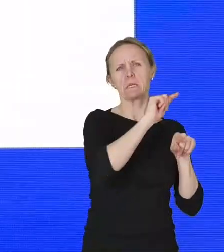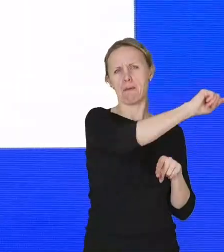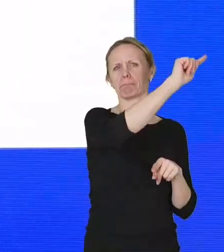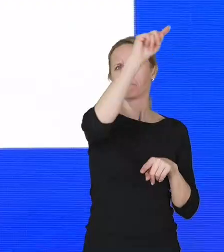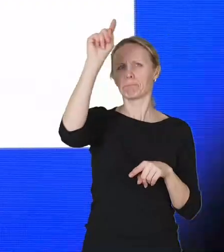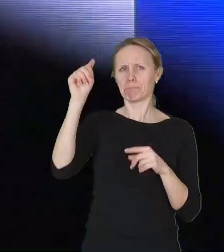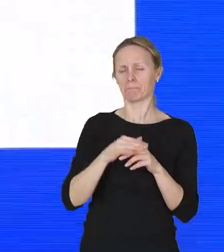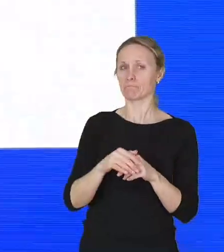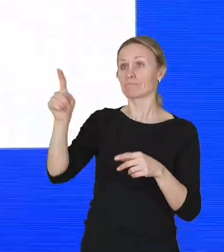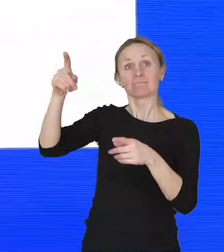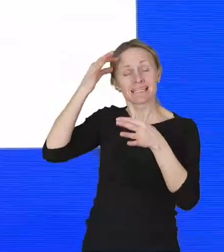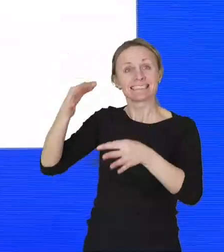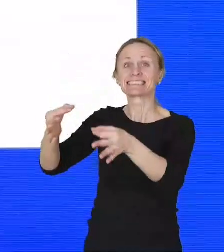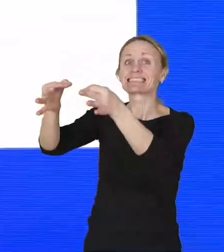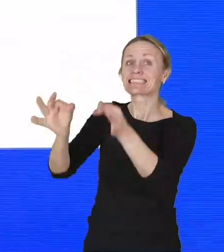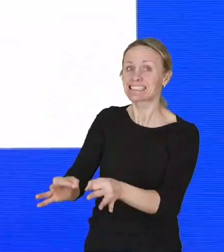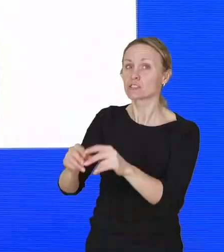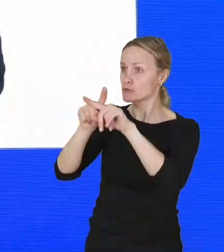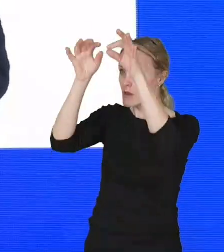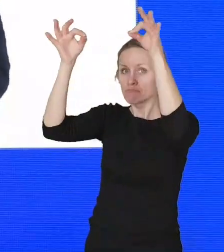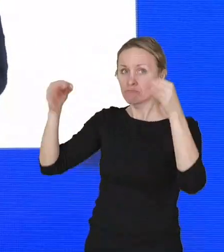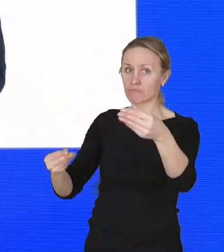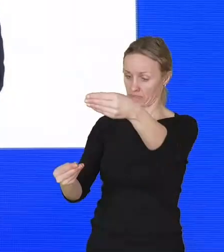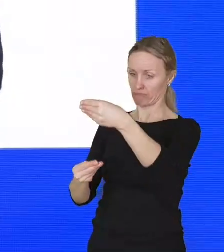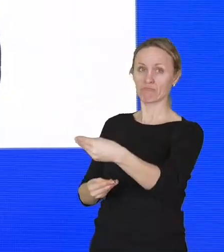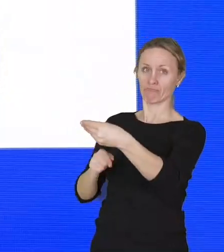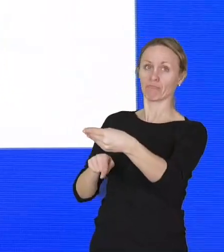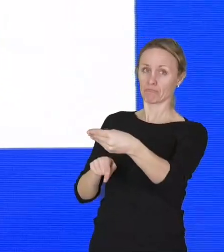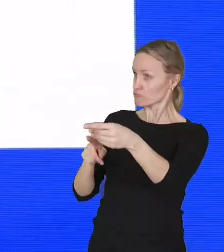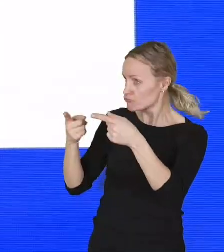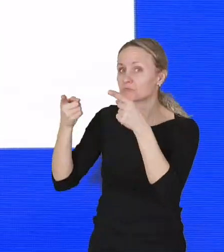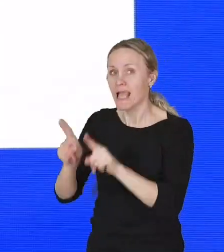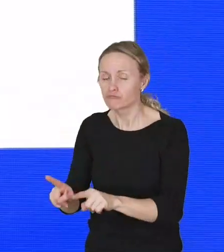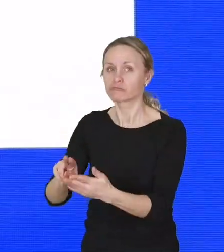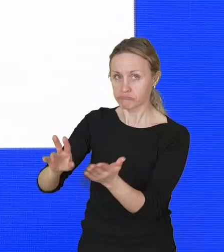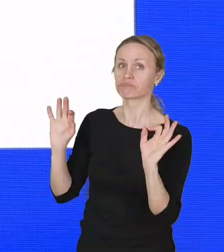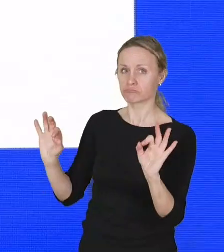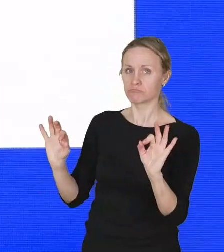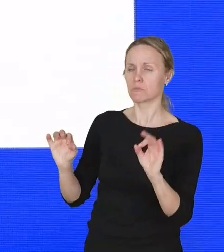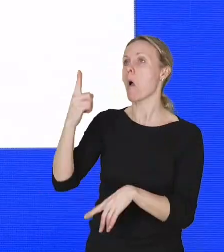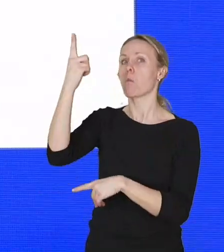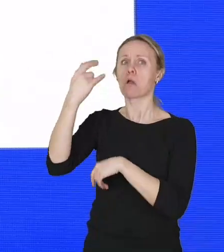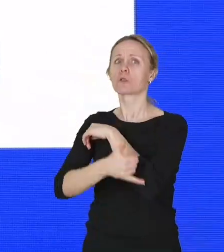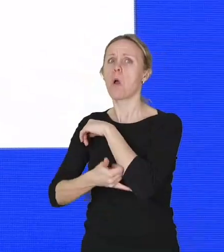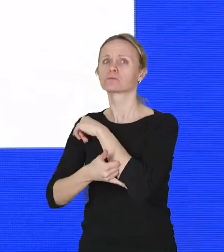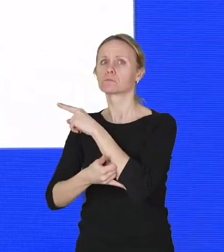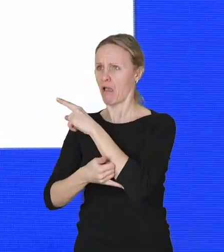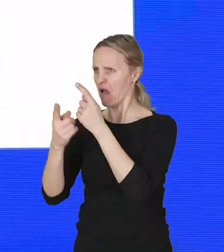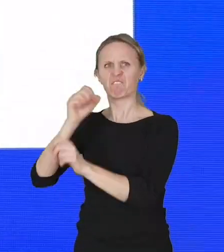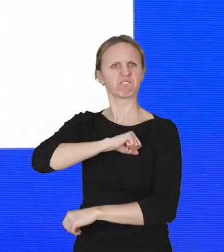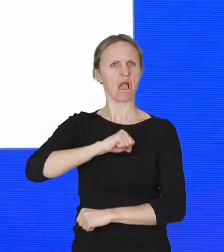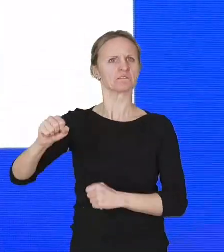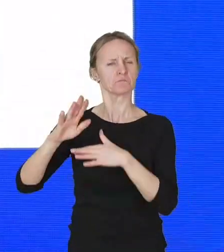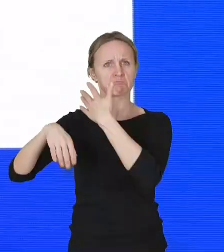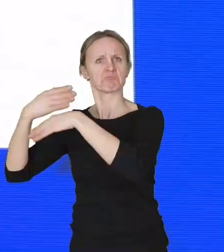again, the market is gone, the SME is bankrupt, everything is gone, but they take